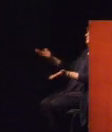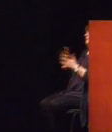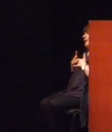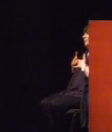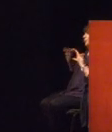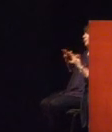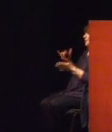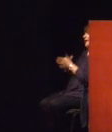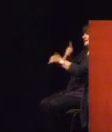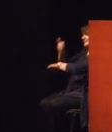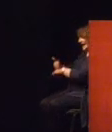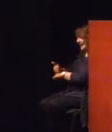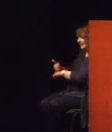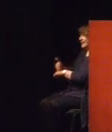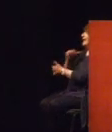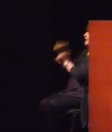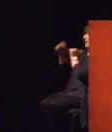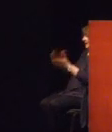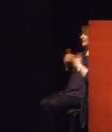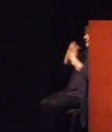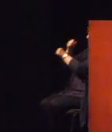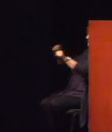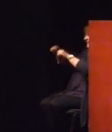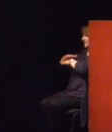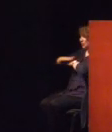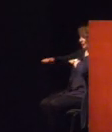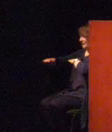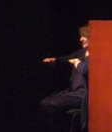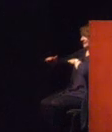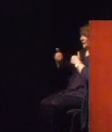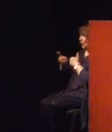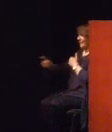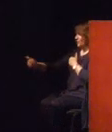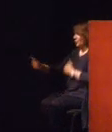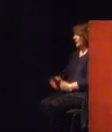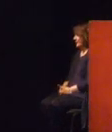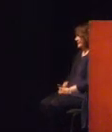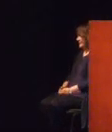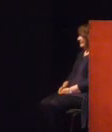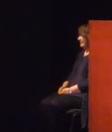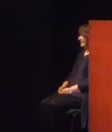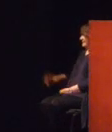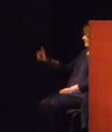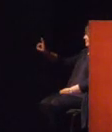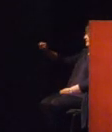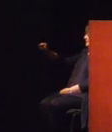is installed and our athletes are going to be on a safe surface moving forward. The data